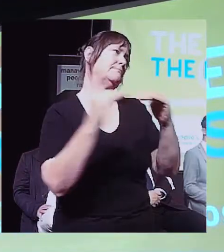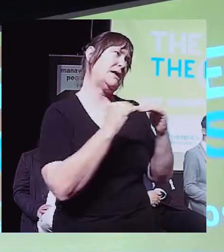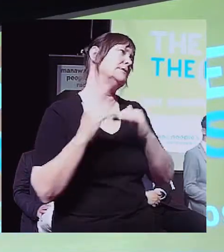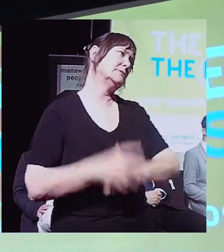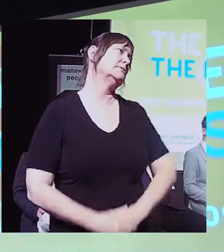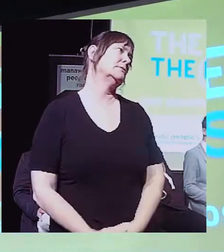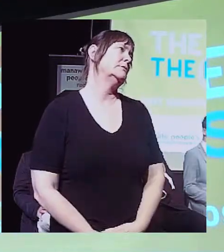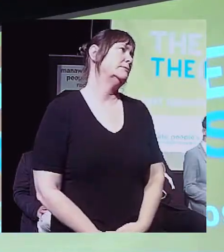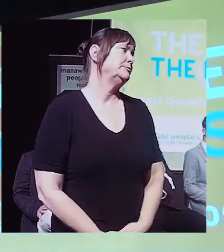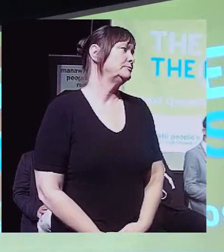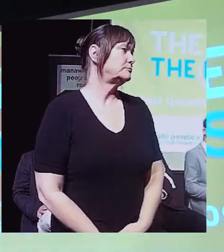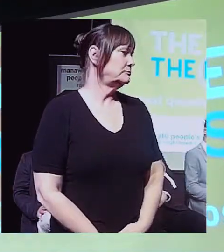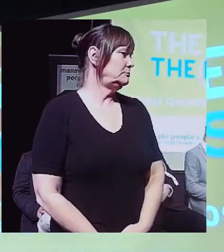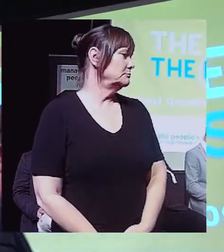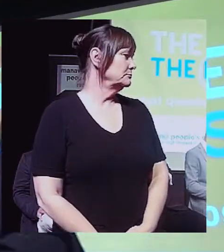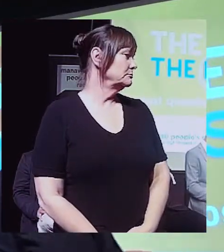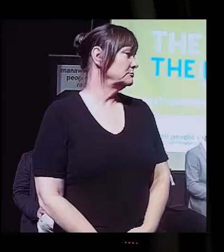so.